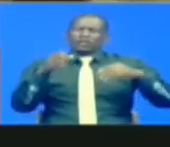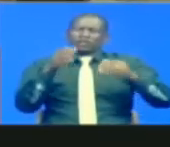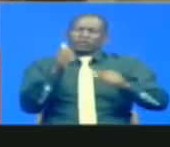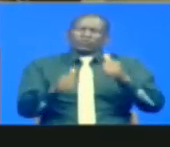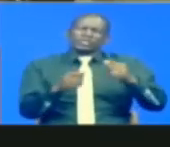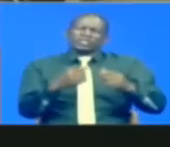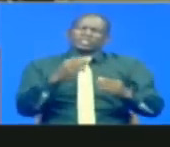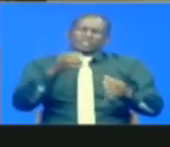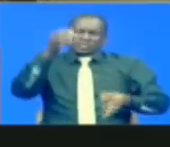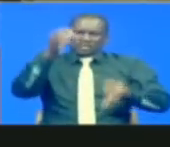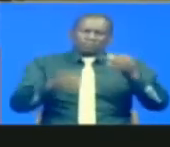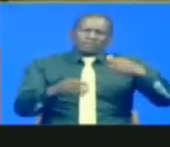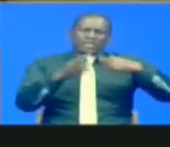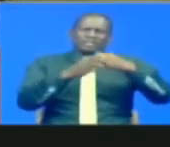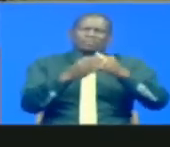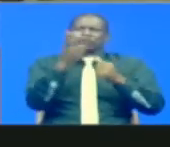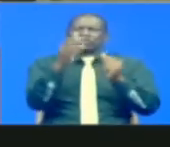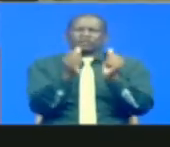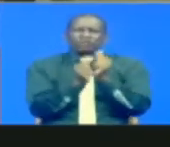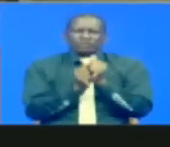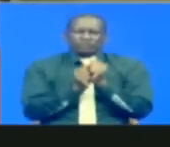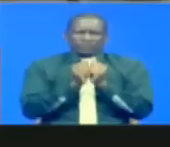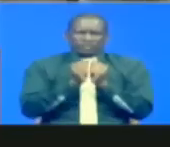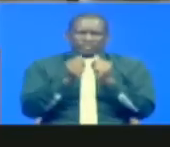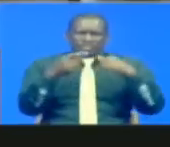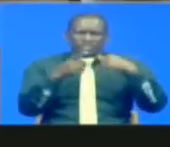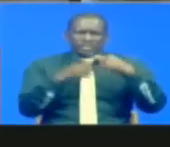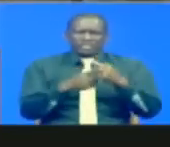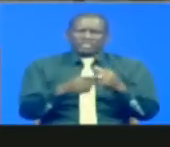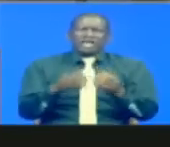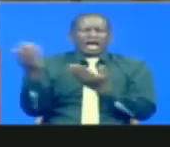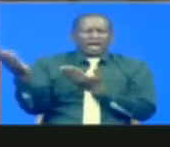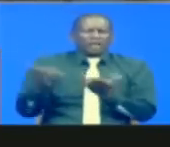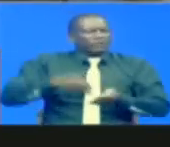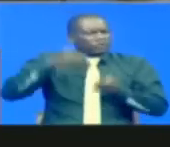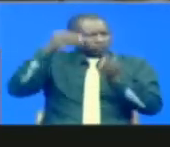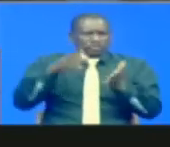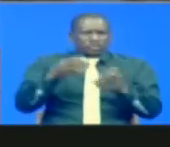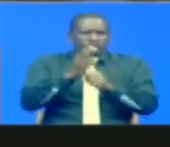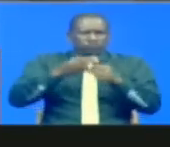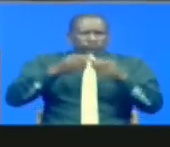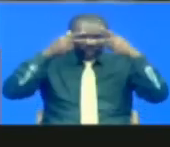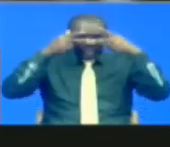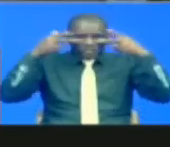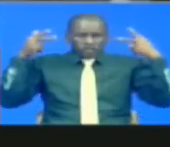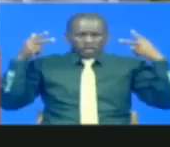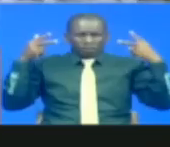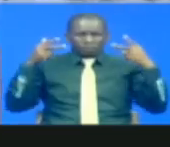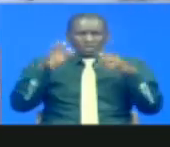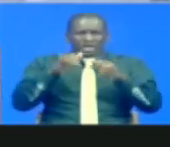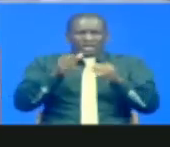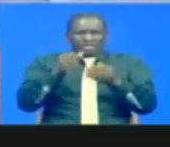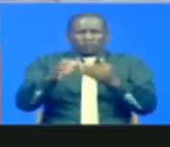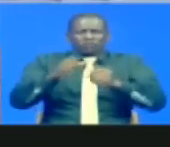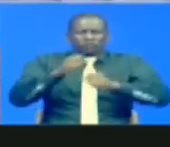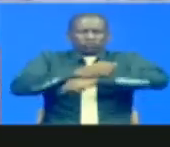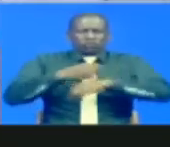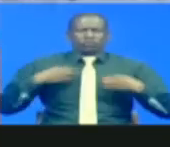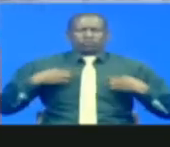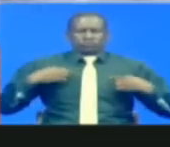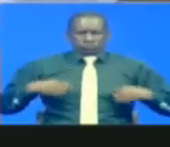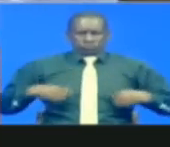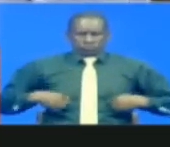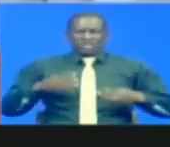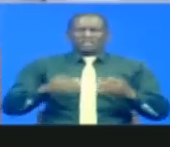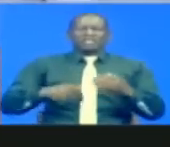2016, allowing Muslim students to wear hijabs as part of their school uniform. This ruling followed a High Court